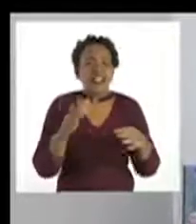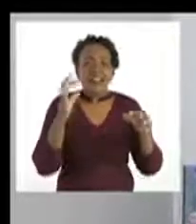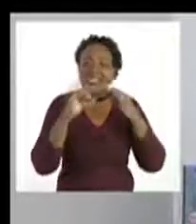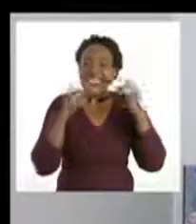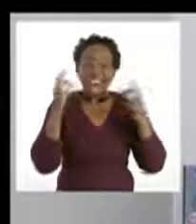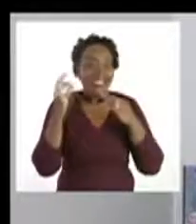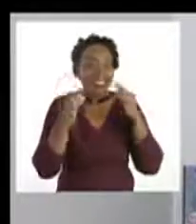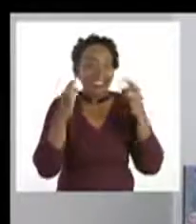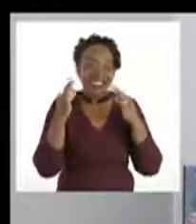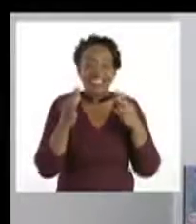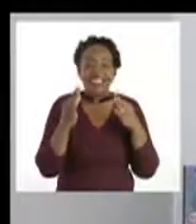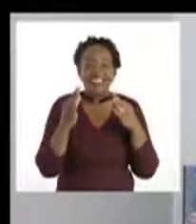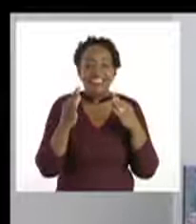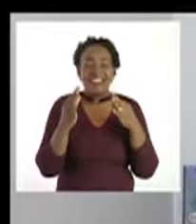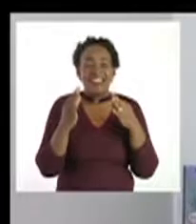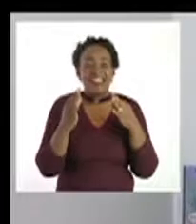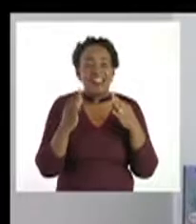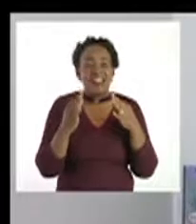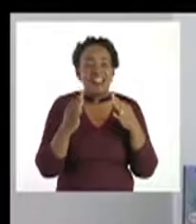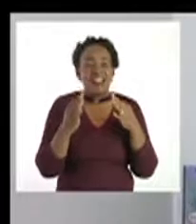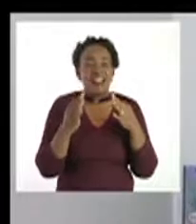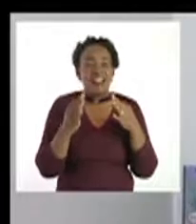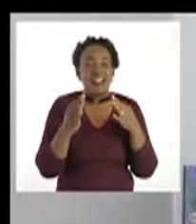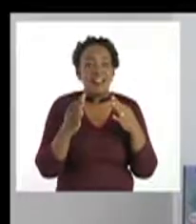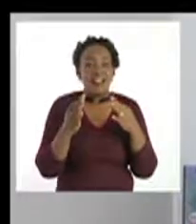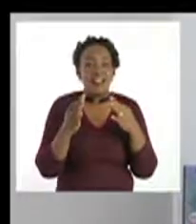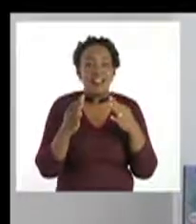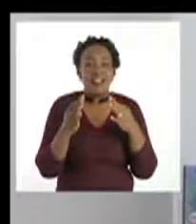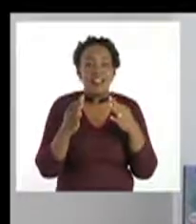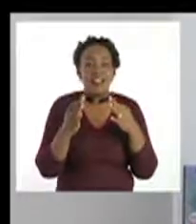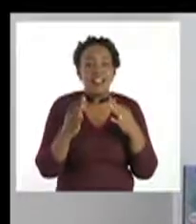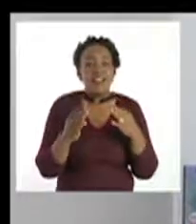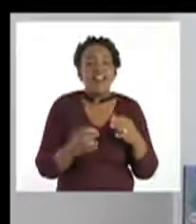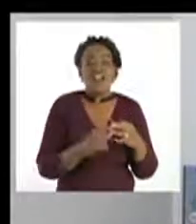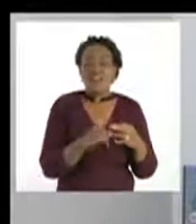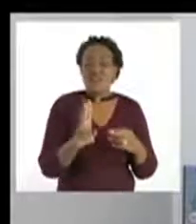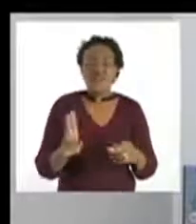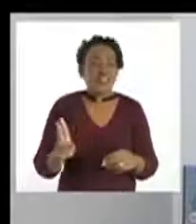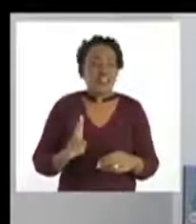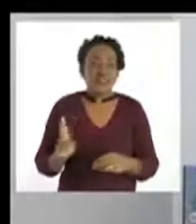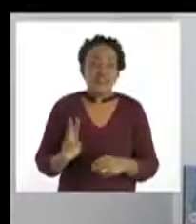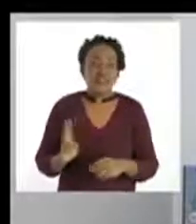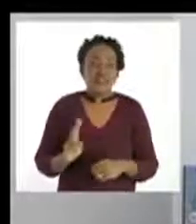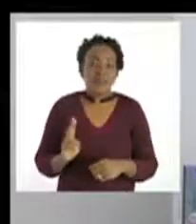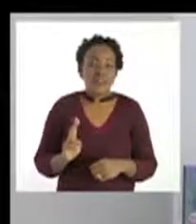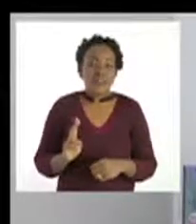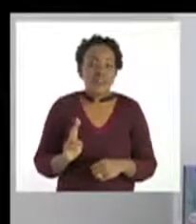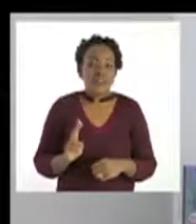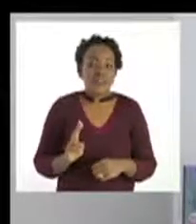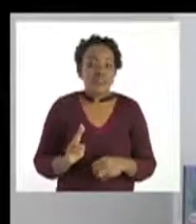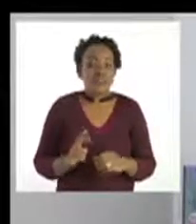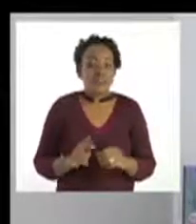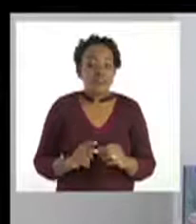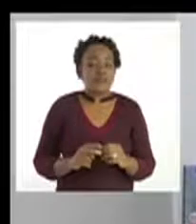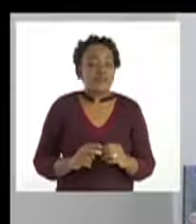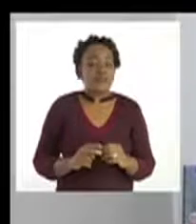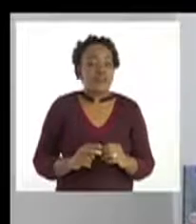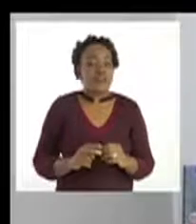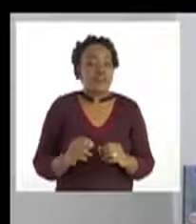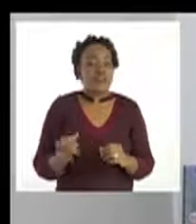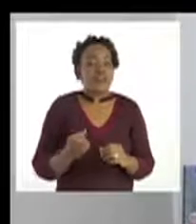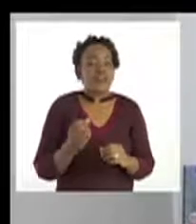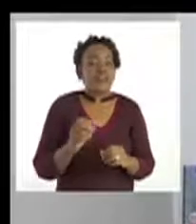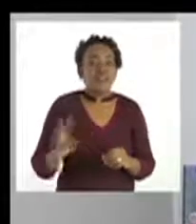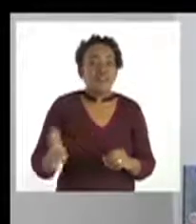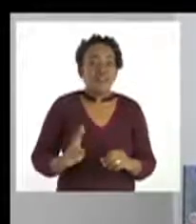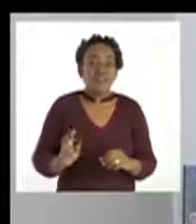sing. All those we call them verbs. And we have verbs given to